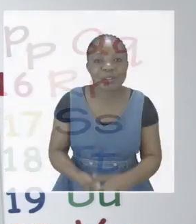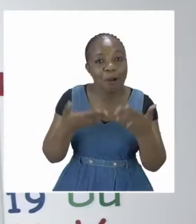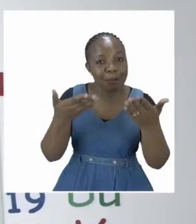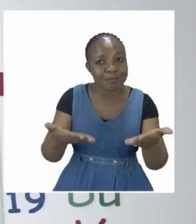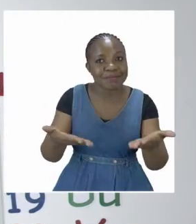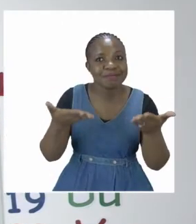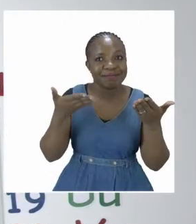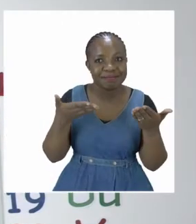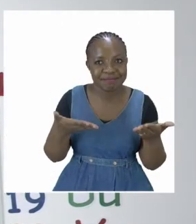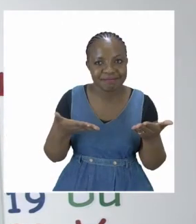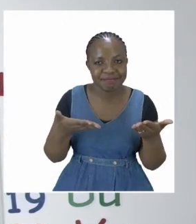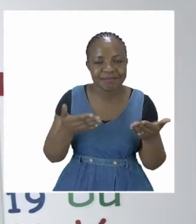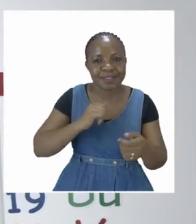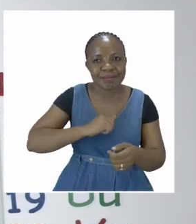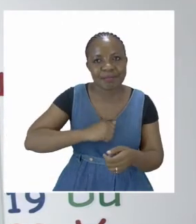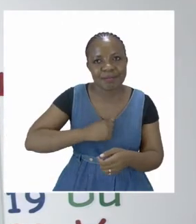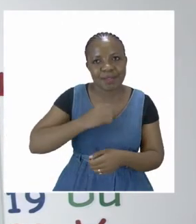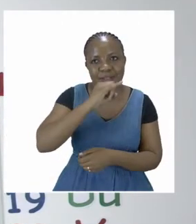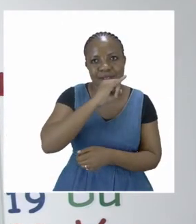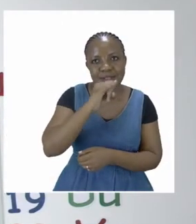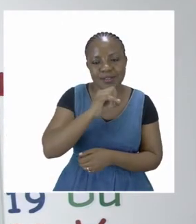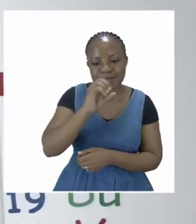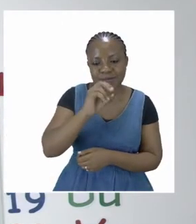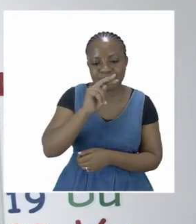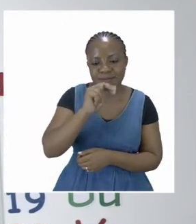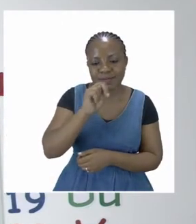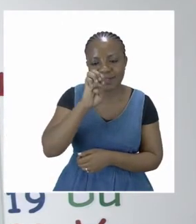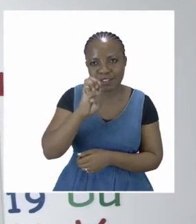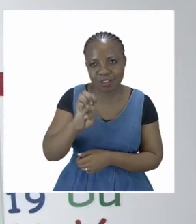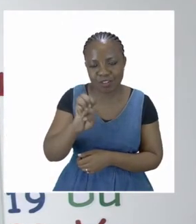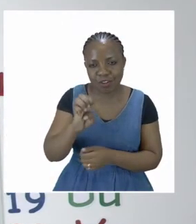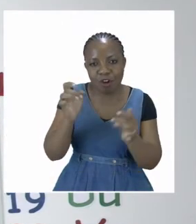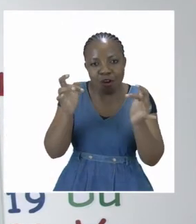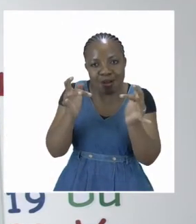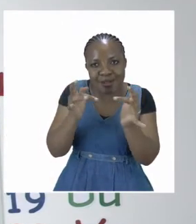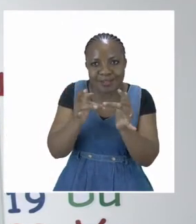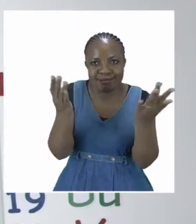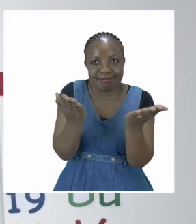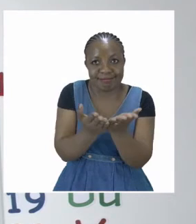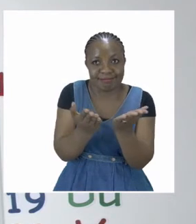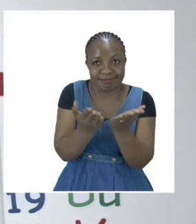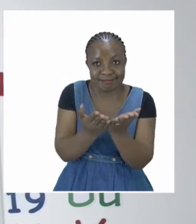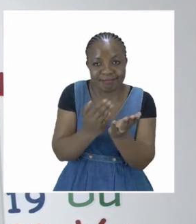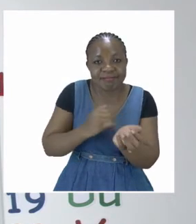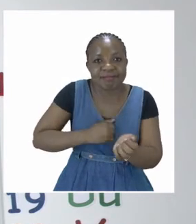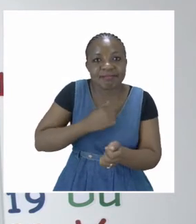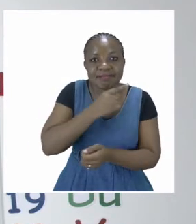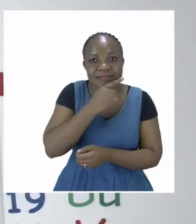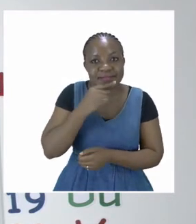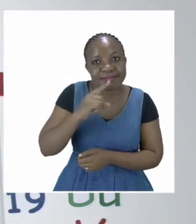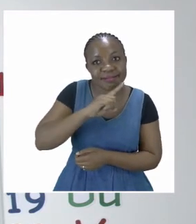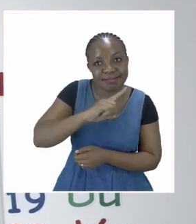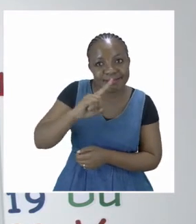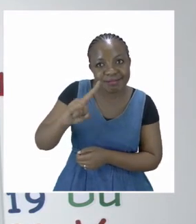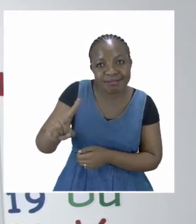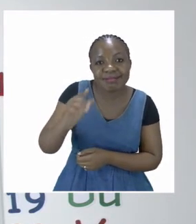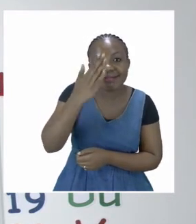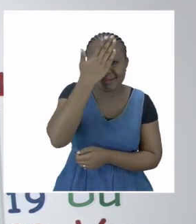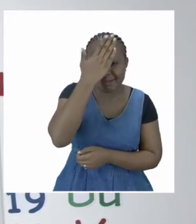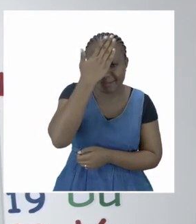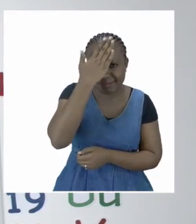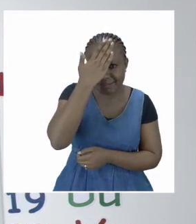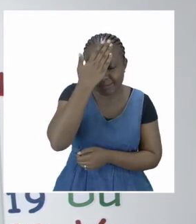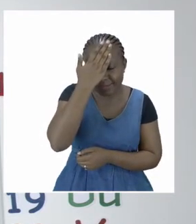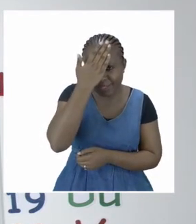Welcome to My Zone Online School. My name is Teacher Mutsa. Get your education